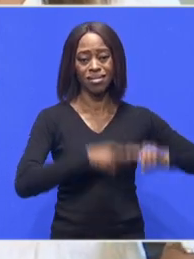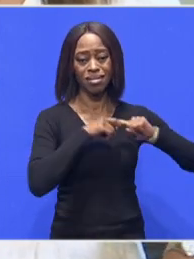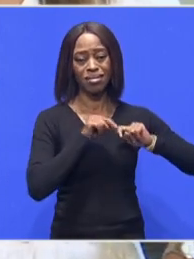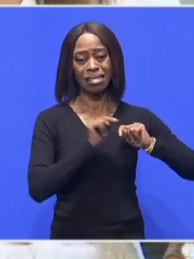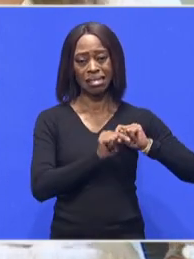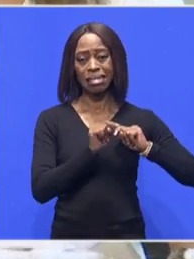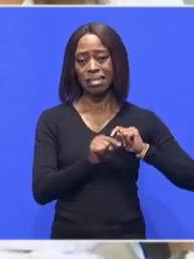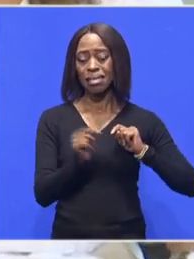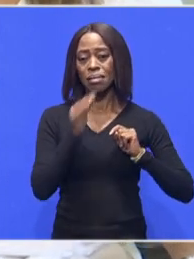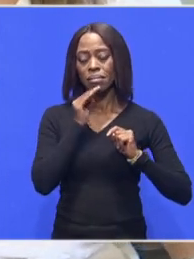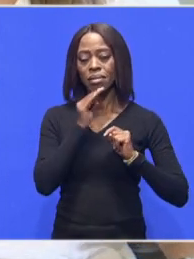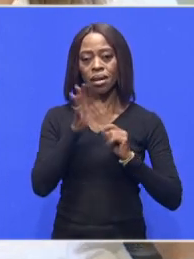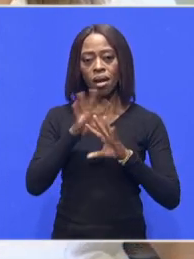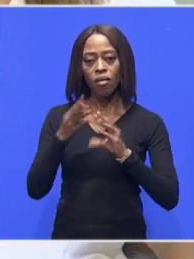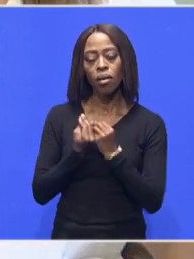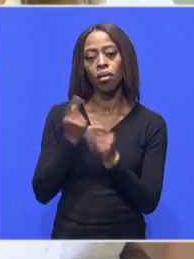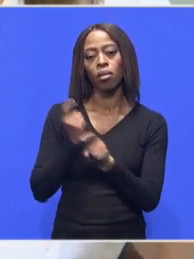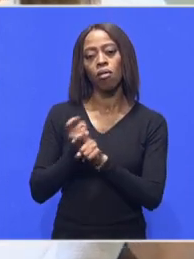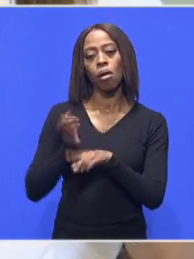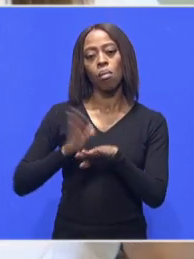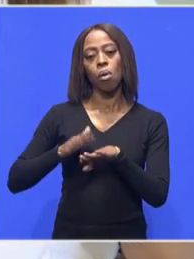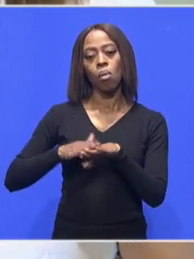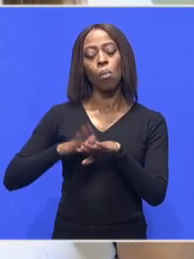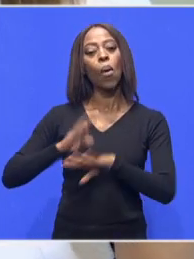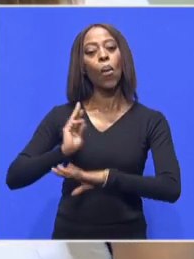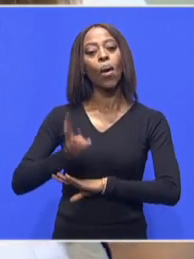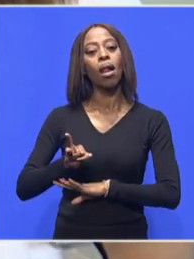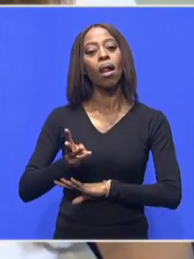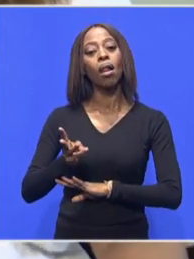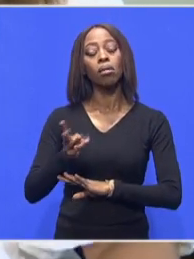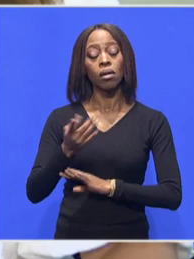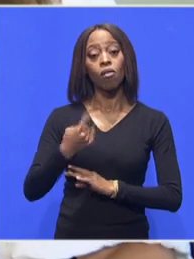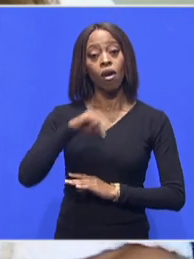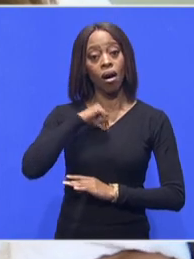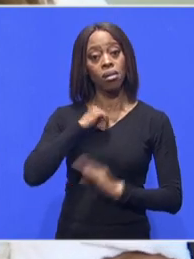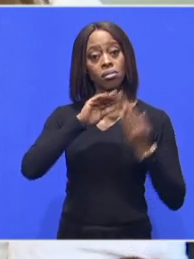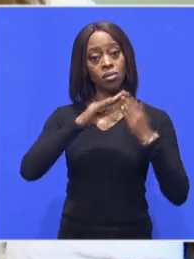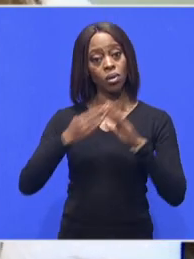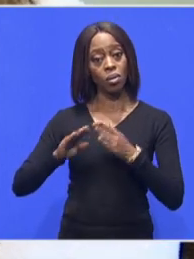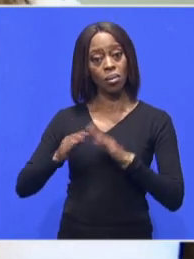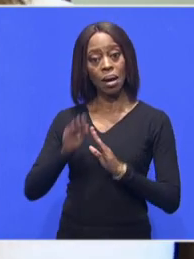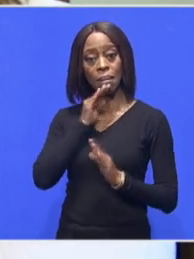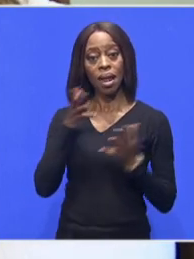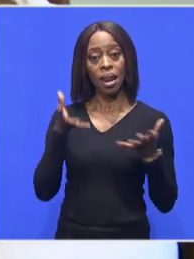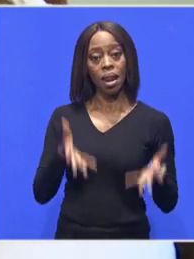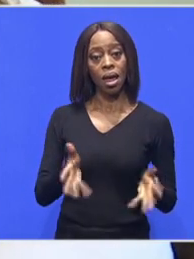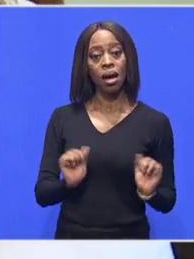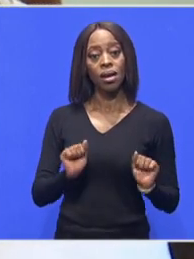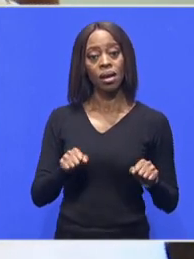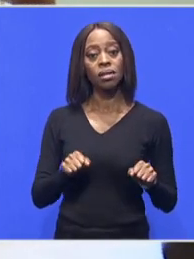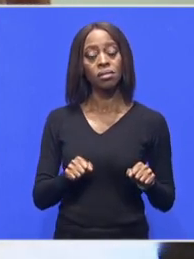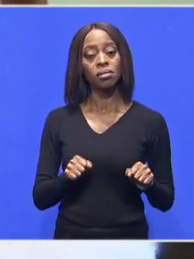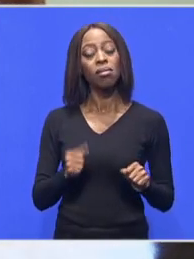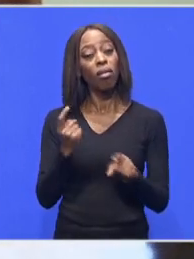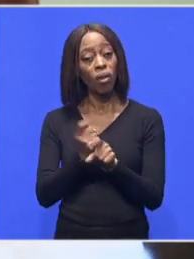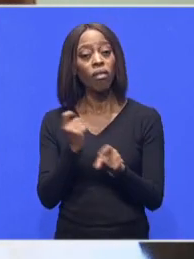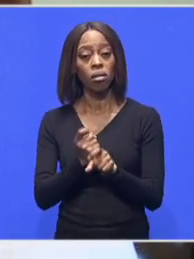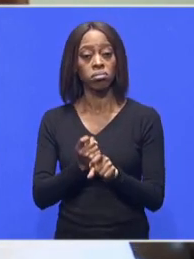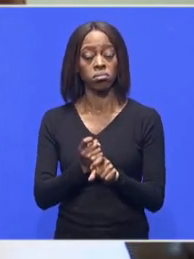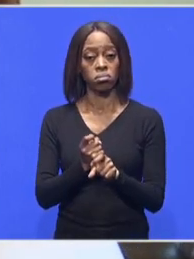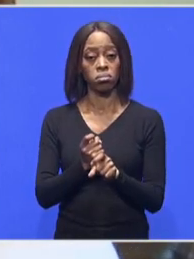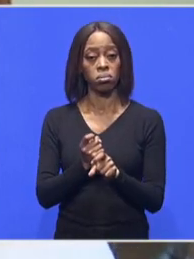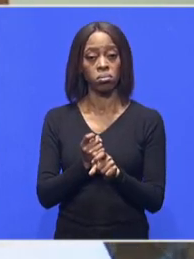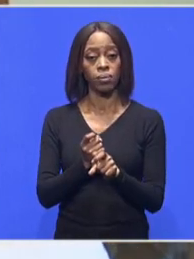makes everything more difficult. So for Syrians, it's not only now, it's very difficult